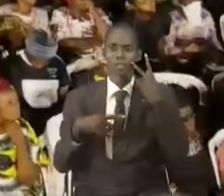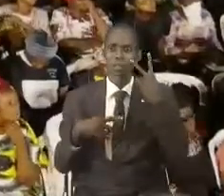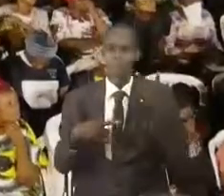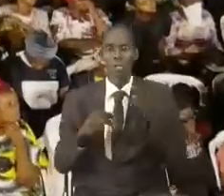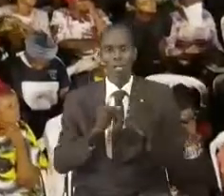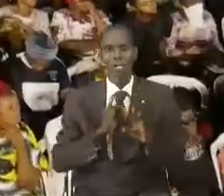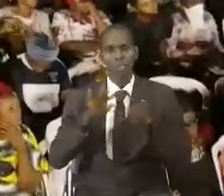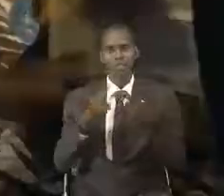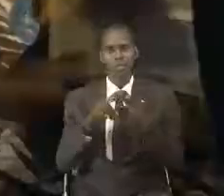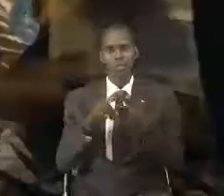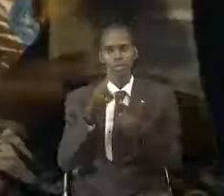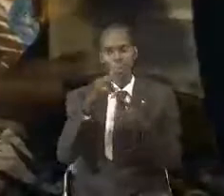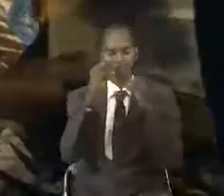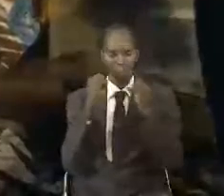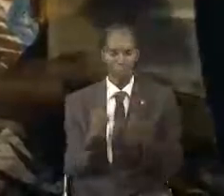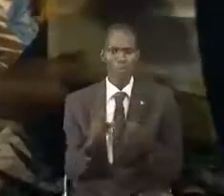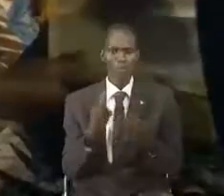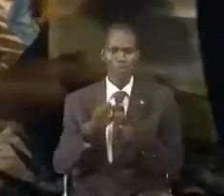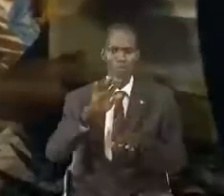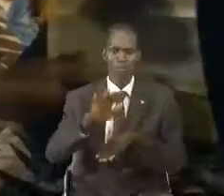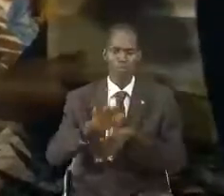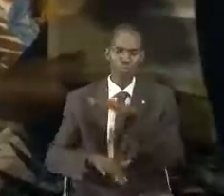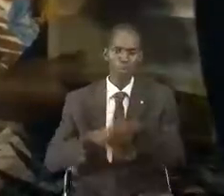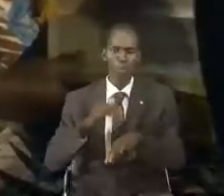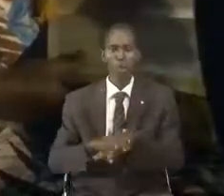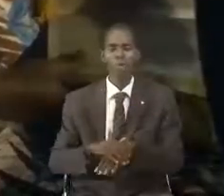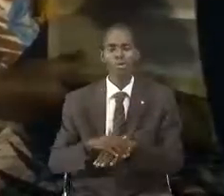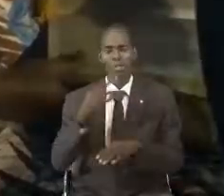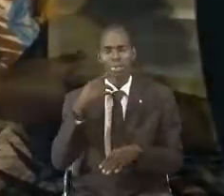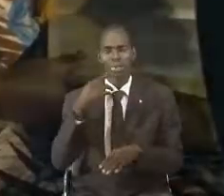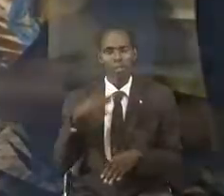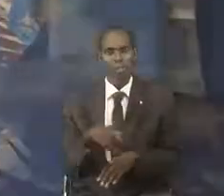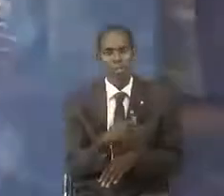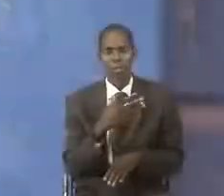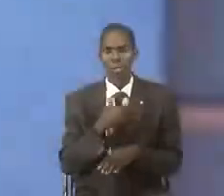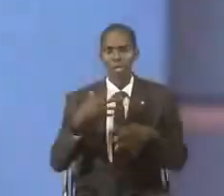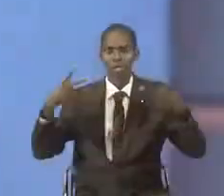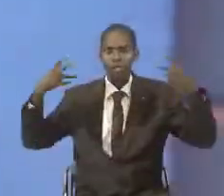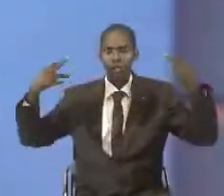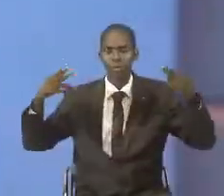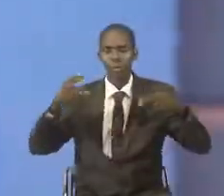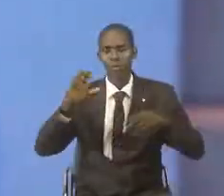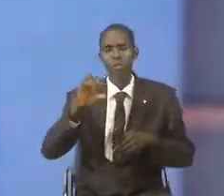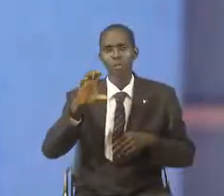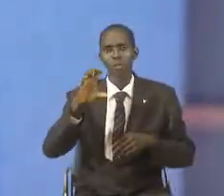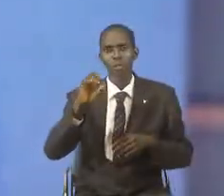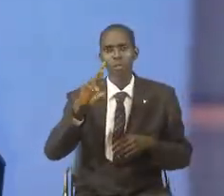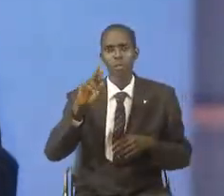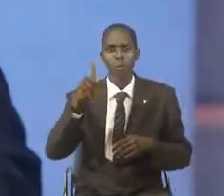power in your life. Behold, I give unto you power to tread on